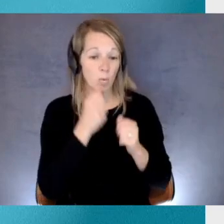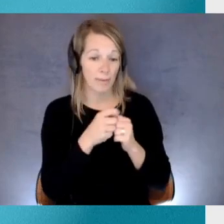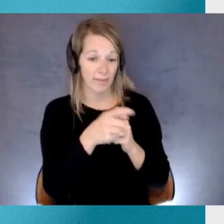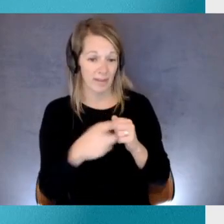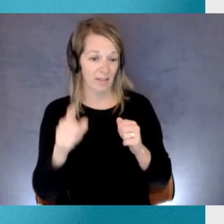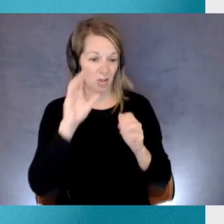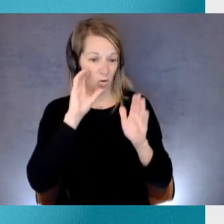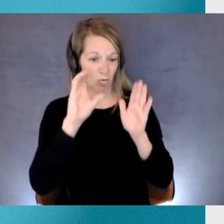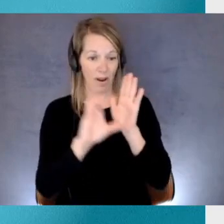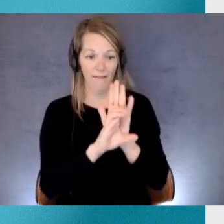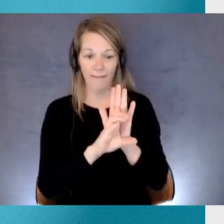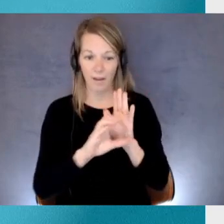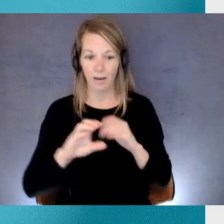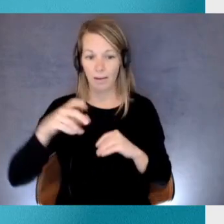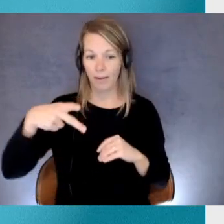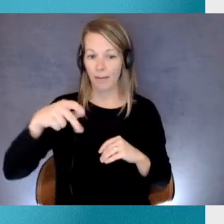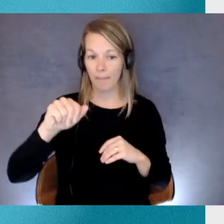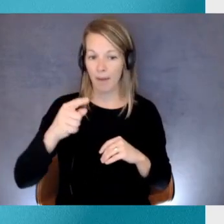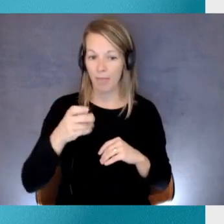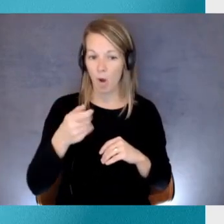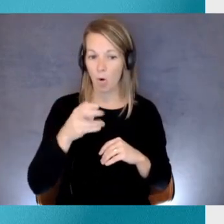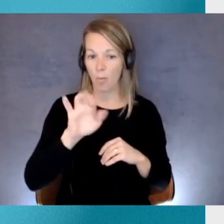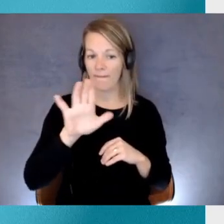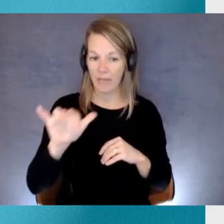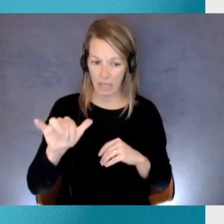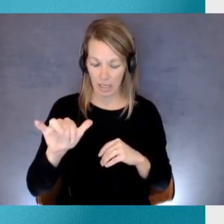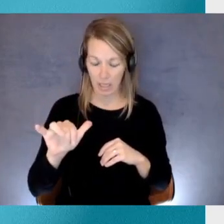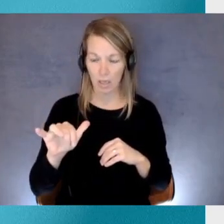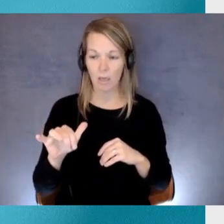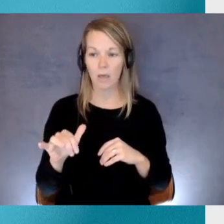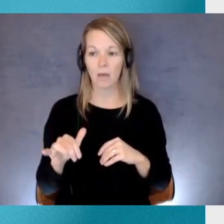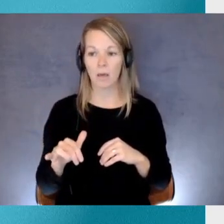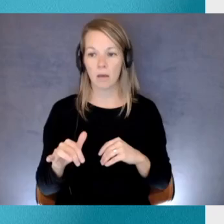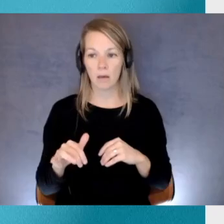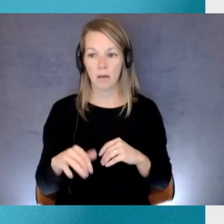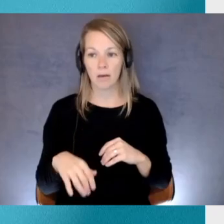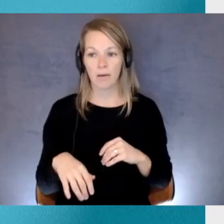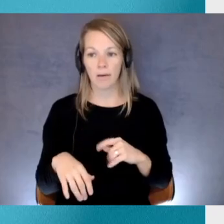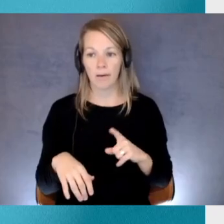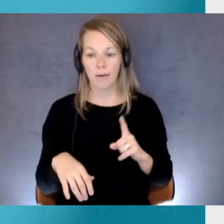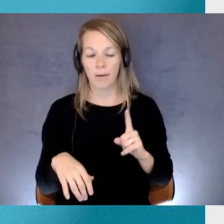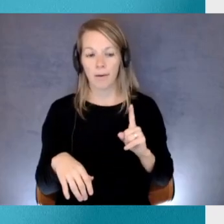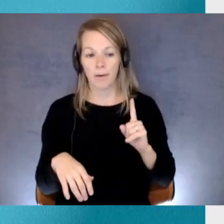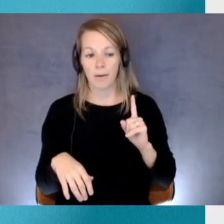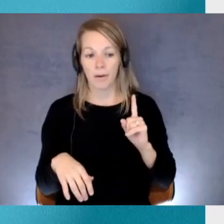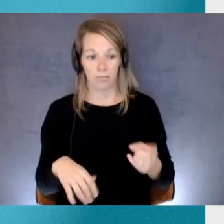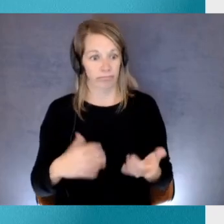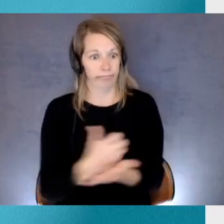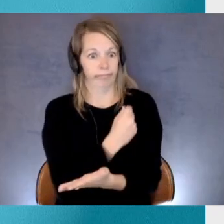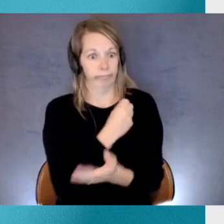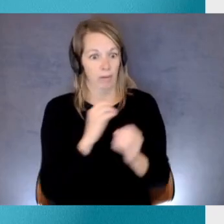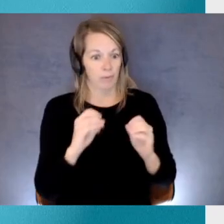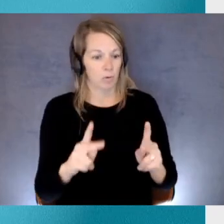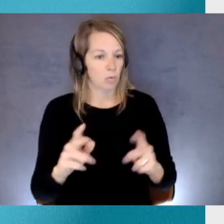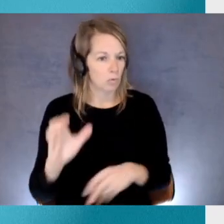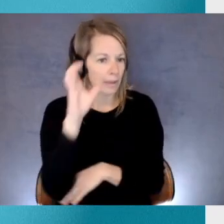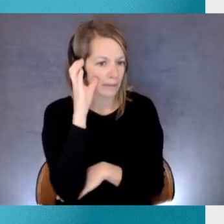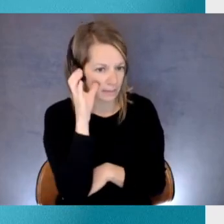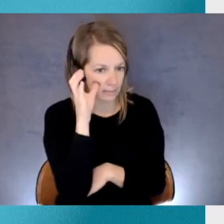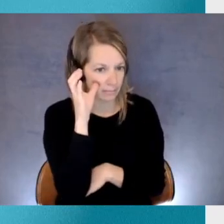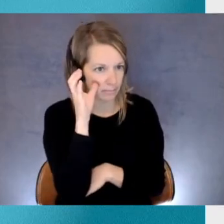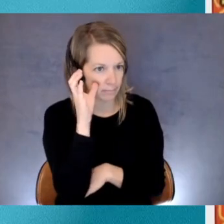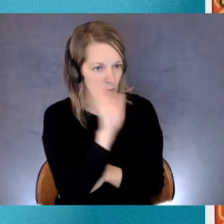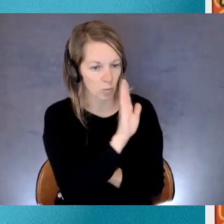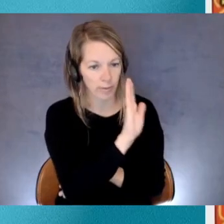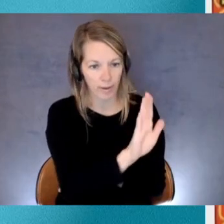called graphic pathographies, and I'm going to share more with you, is that this is a great opportunity for us to sort of listen to that voice and elevate